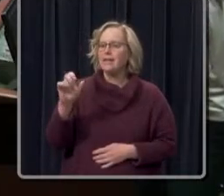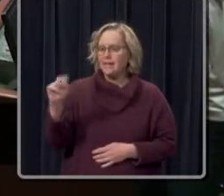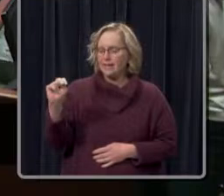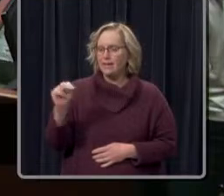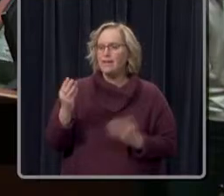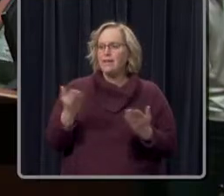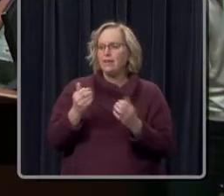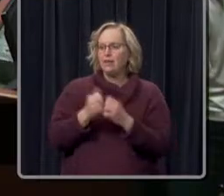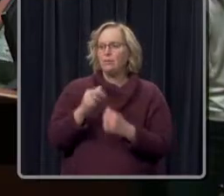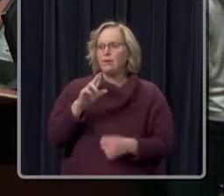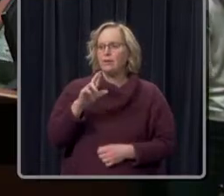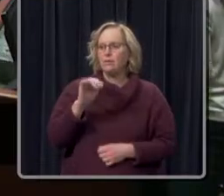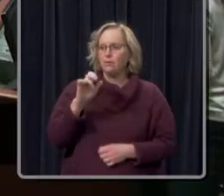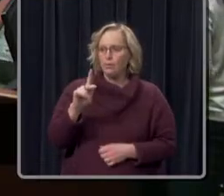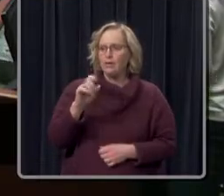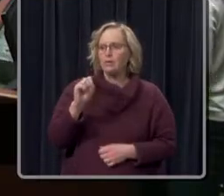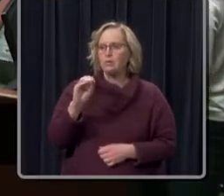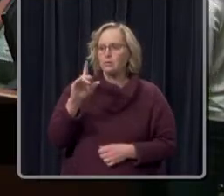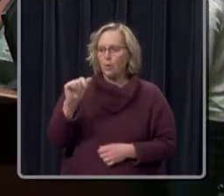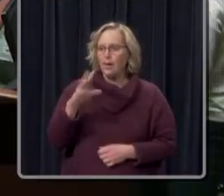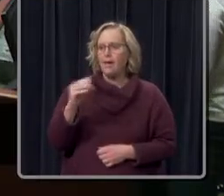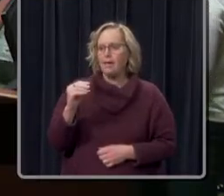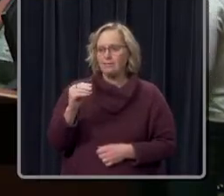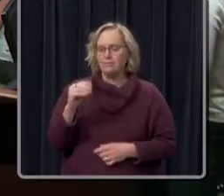and their coach as well.